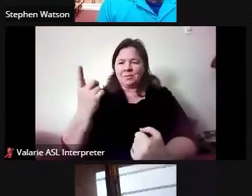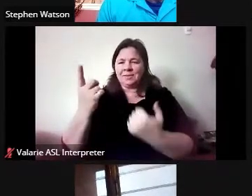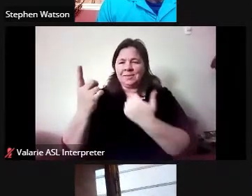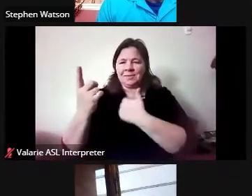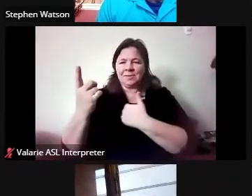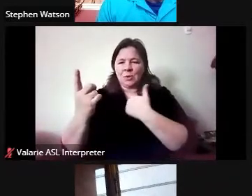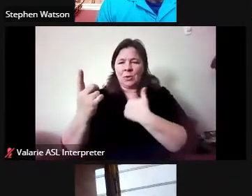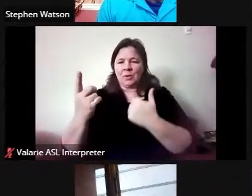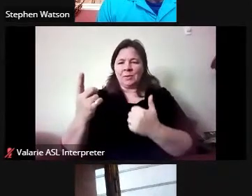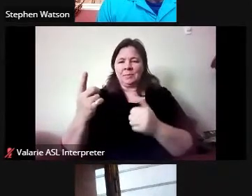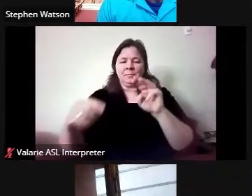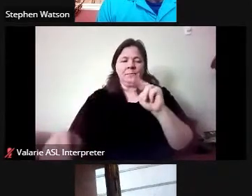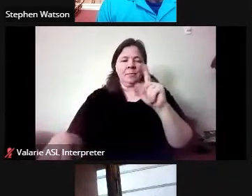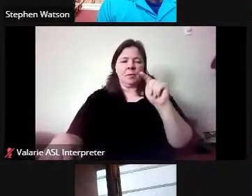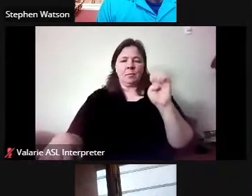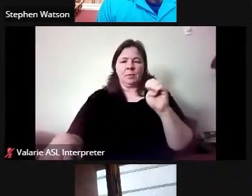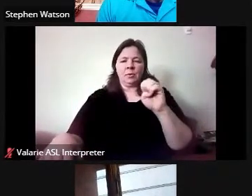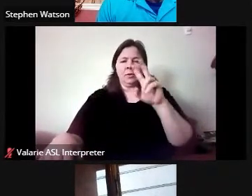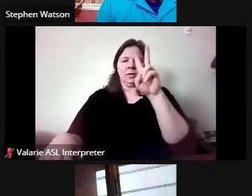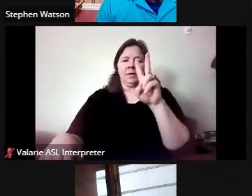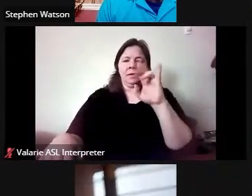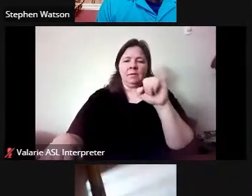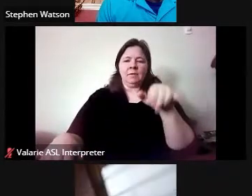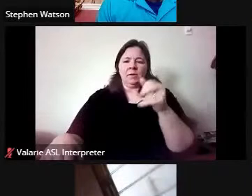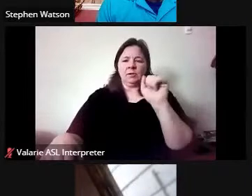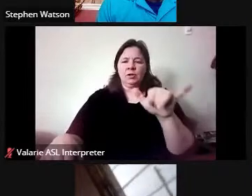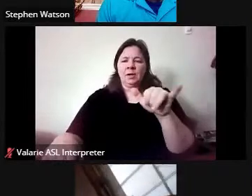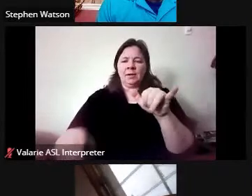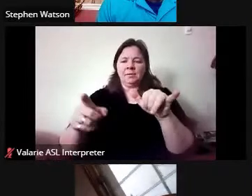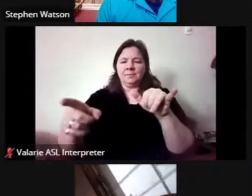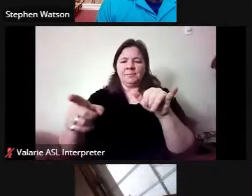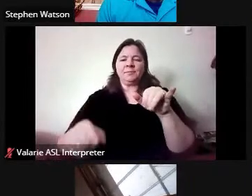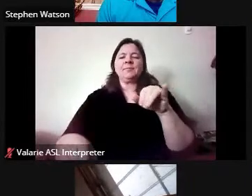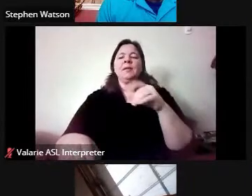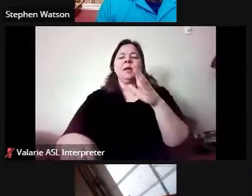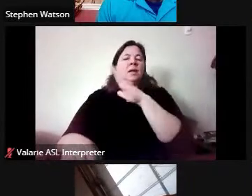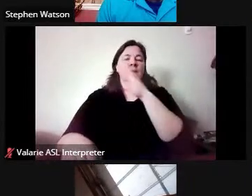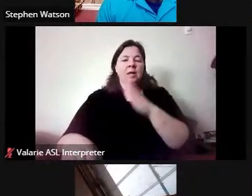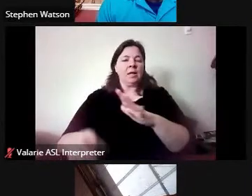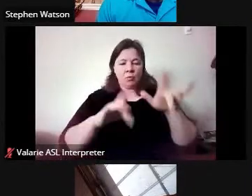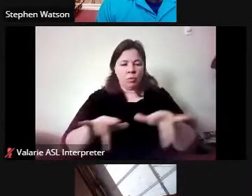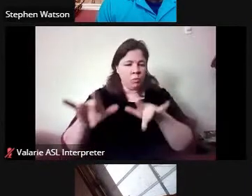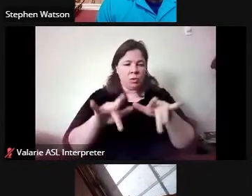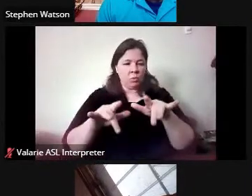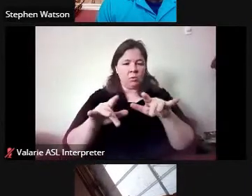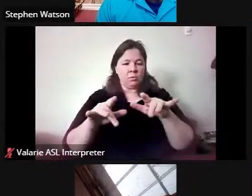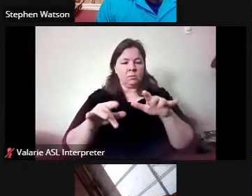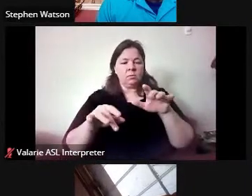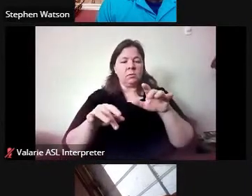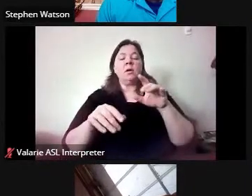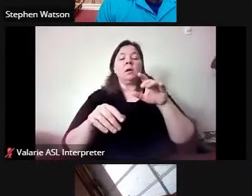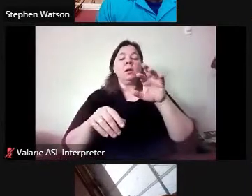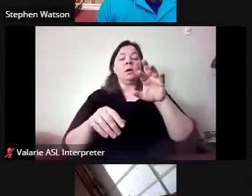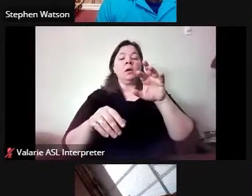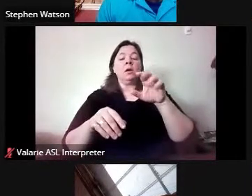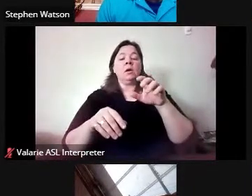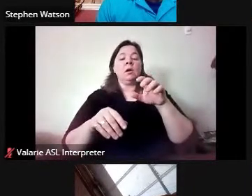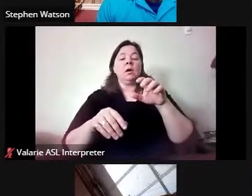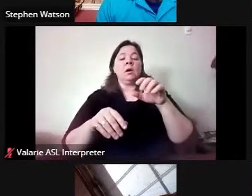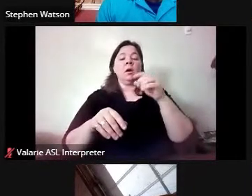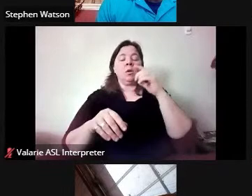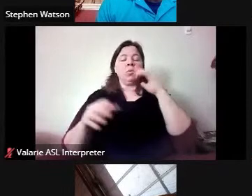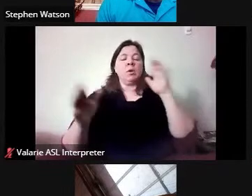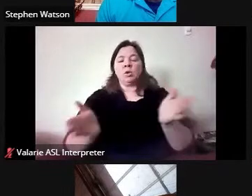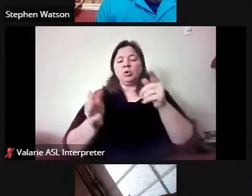Sorry, I had to just mute VJ there. It's never recorded, so it's always encourage you to attend